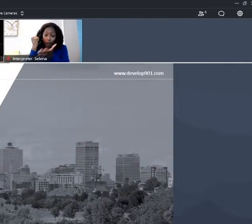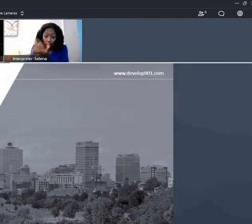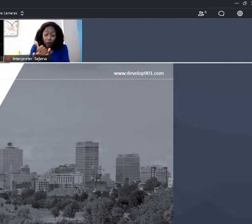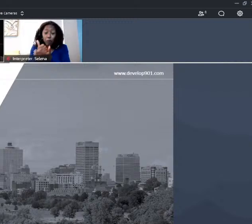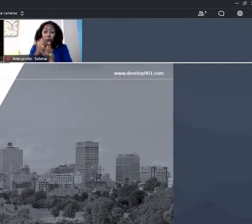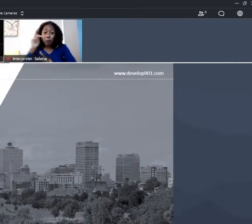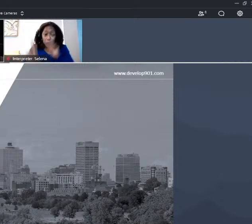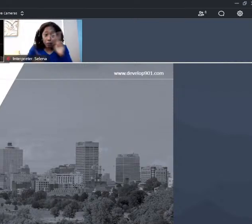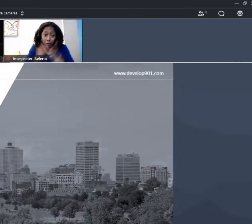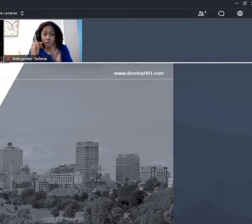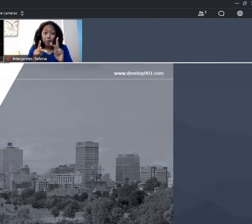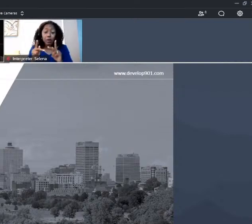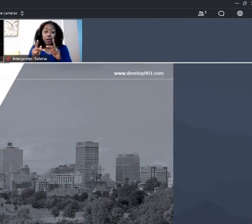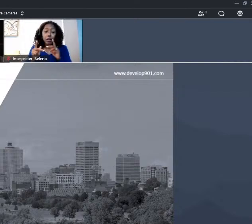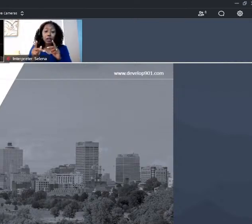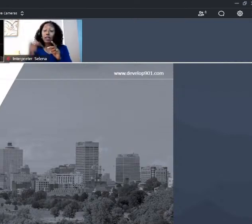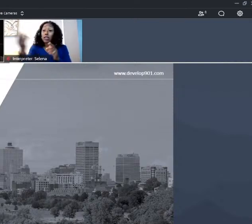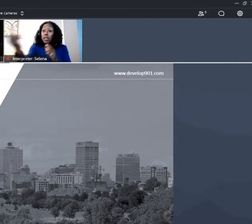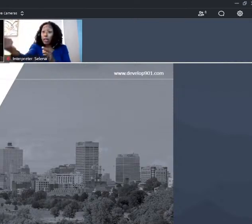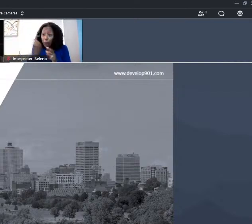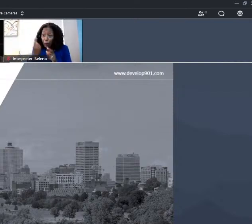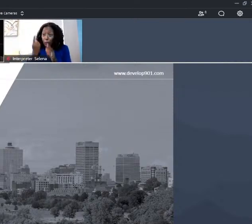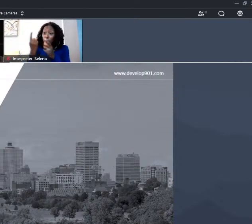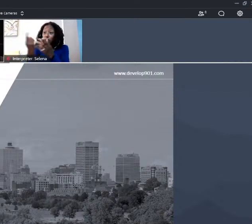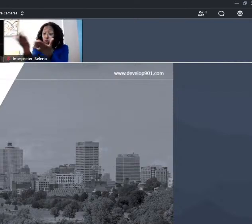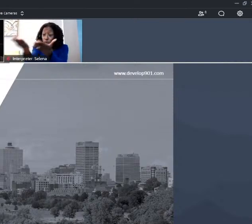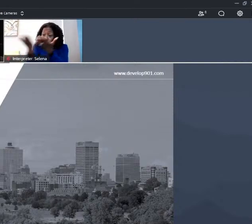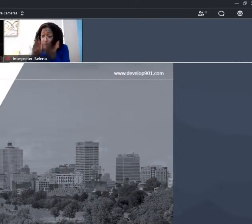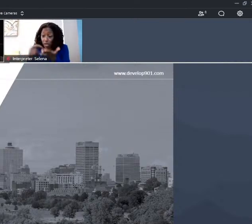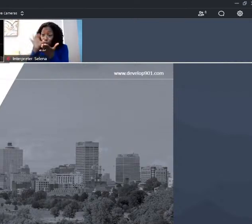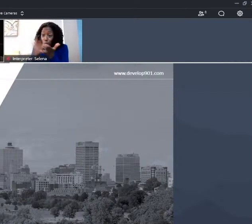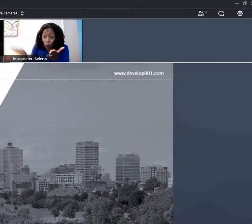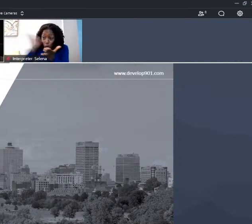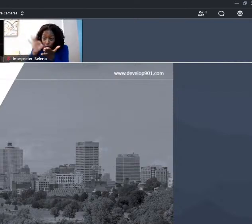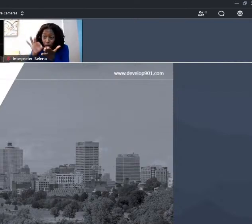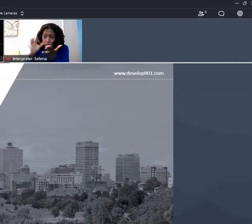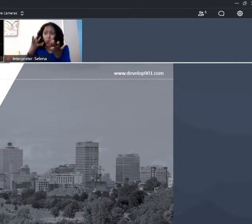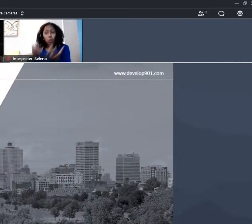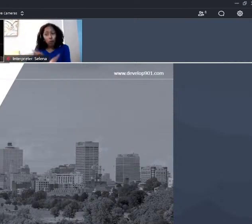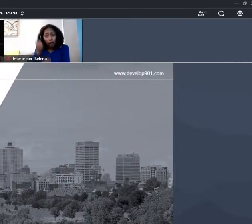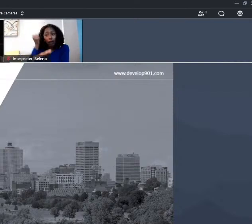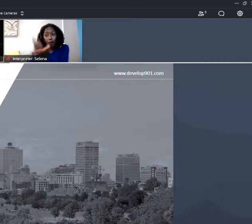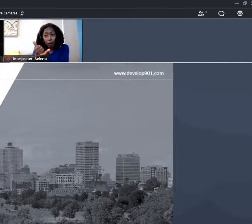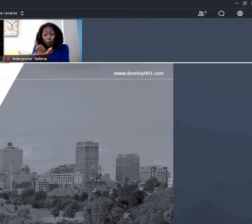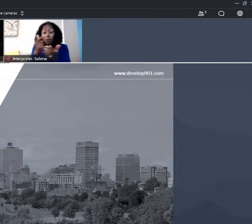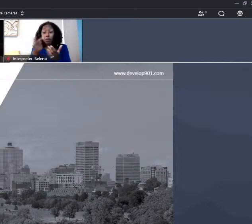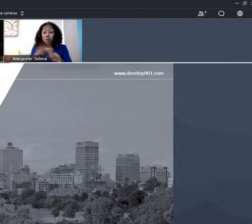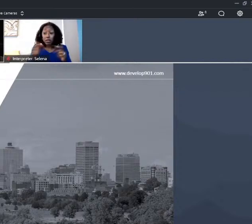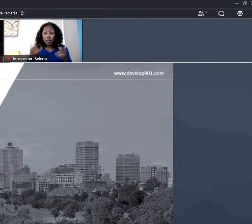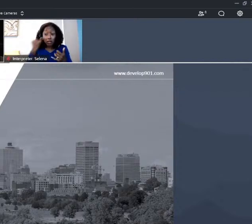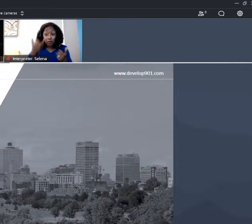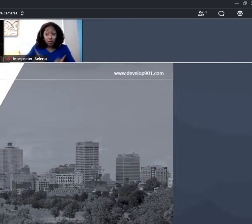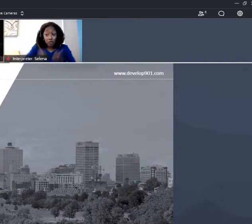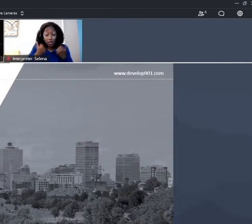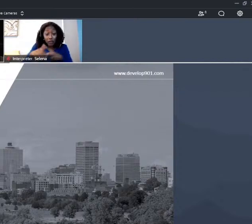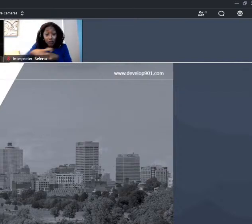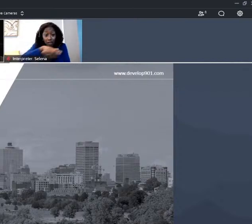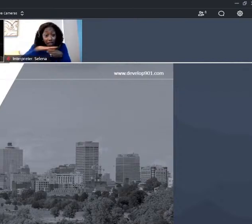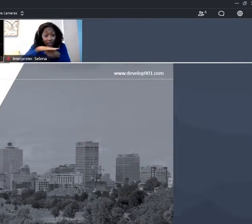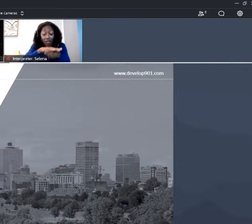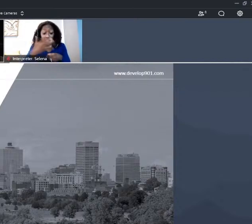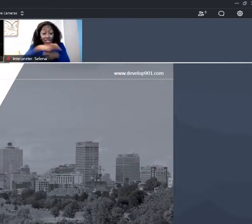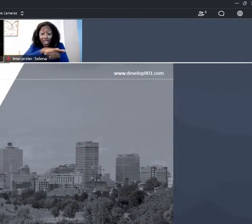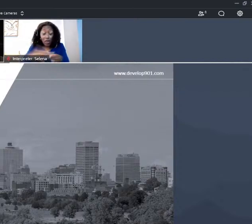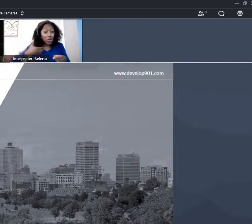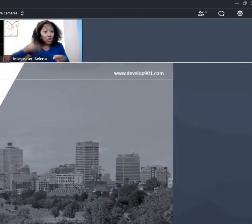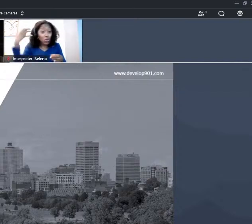that brings us something worthwhile. But if you live in an area and the area don't want it,